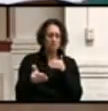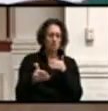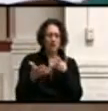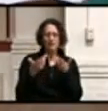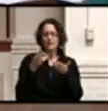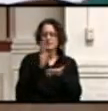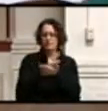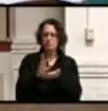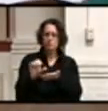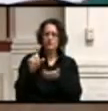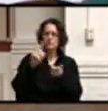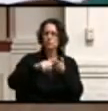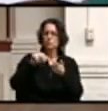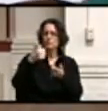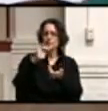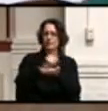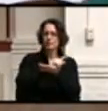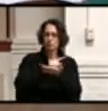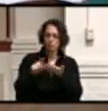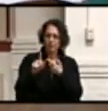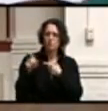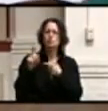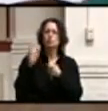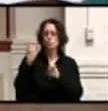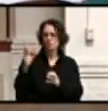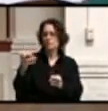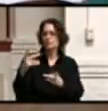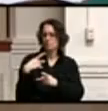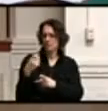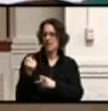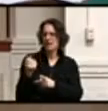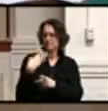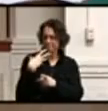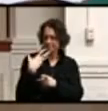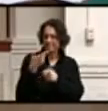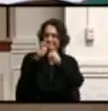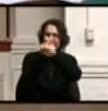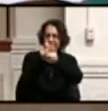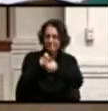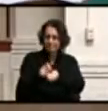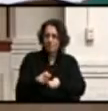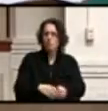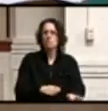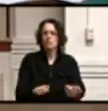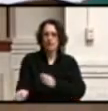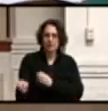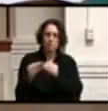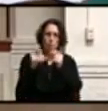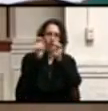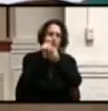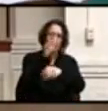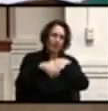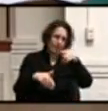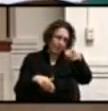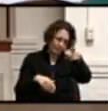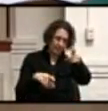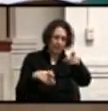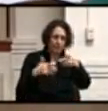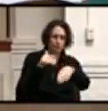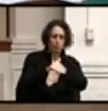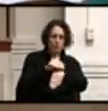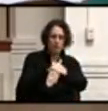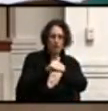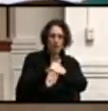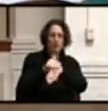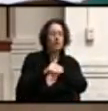more detailed plans. Indeed. For us to approve as a select board before we go out to